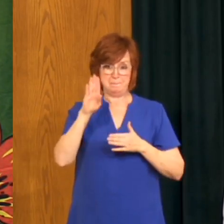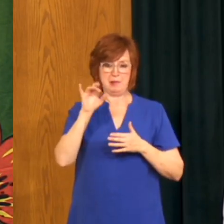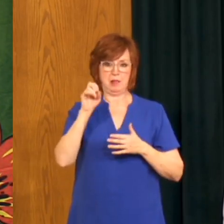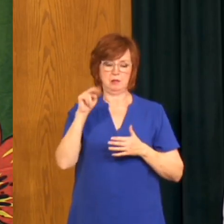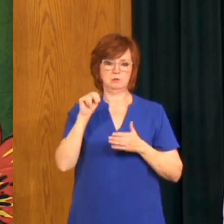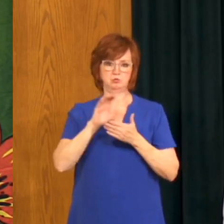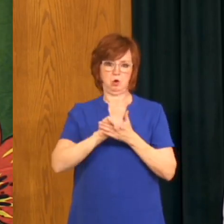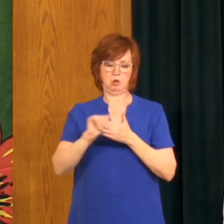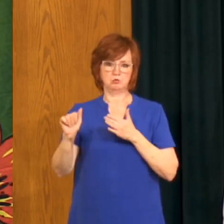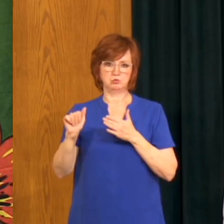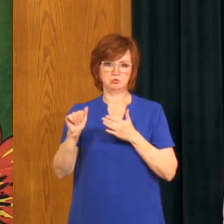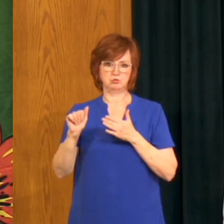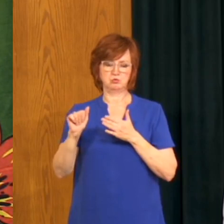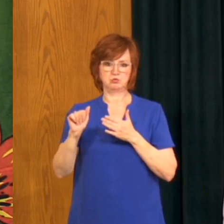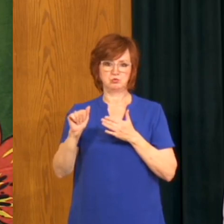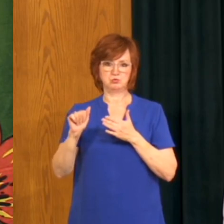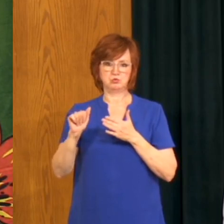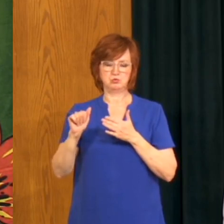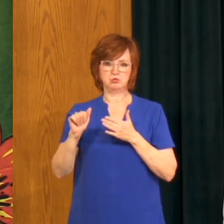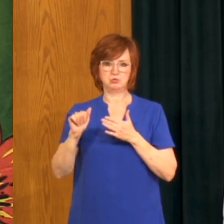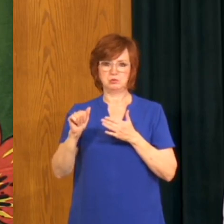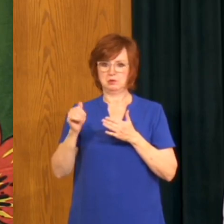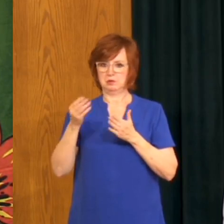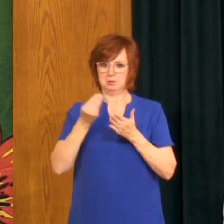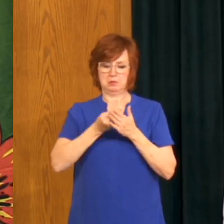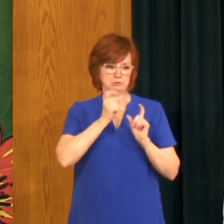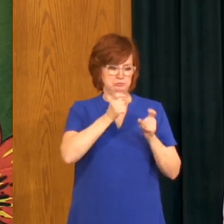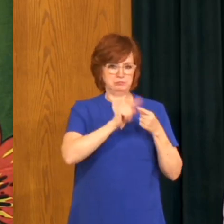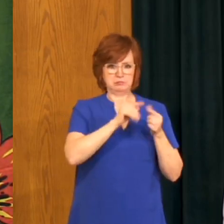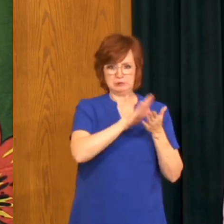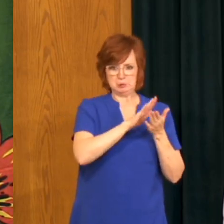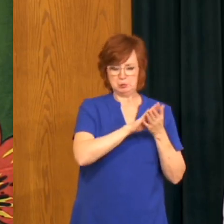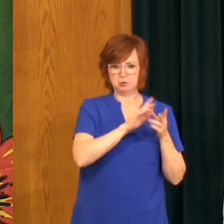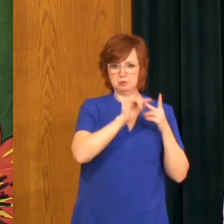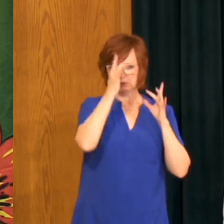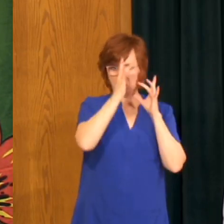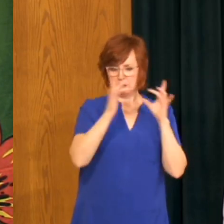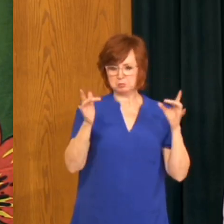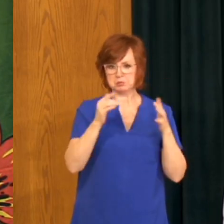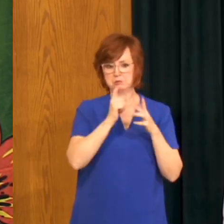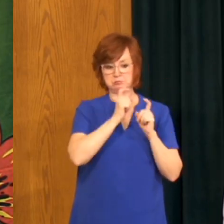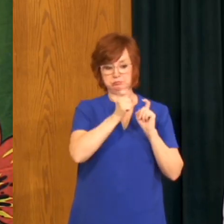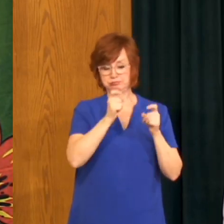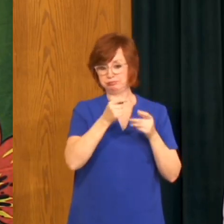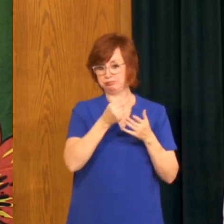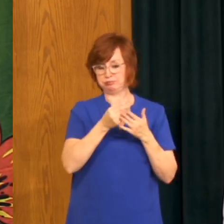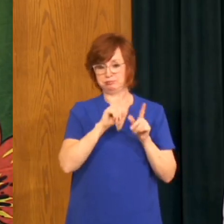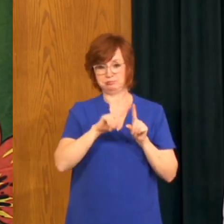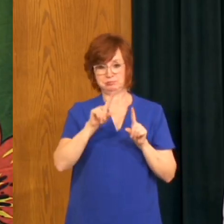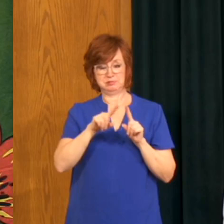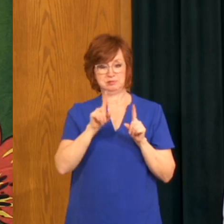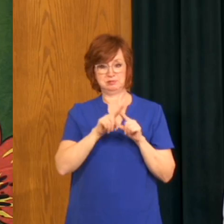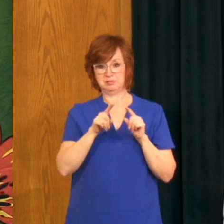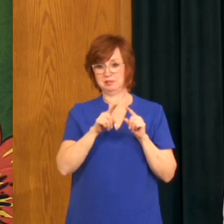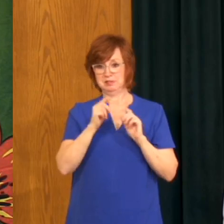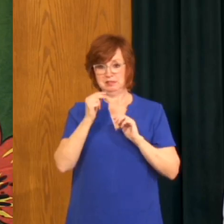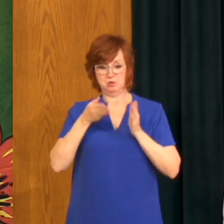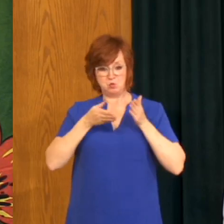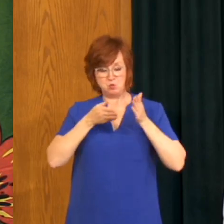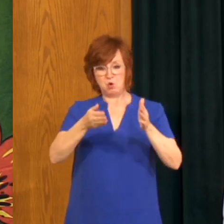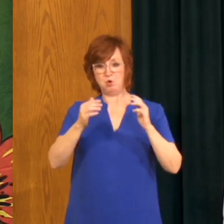billion infrastructure plan. That is going to build schools and hospitals, as well as other pieces of infrastructure that will